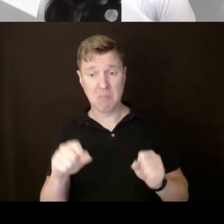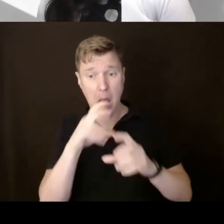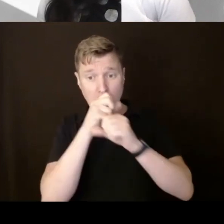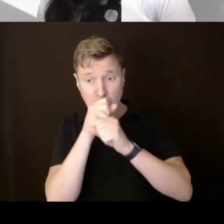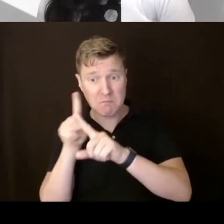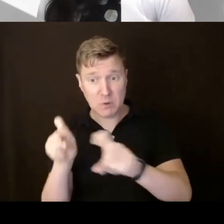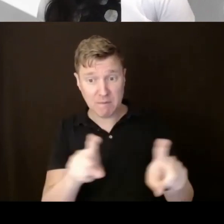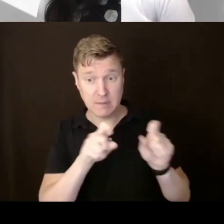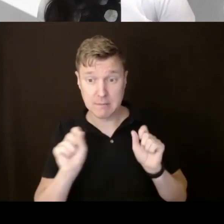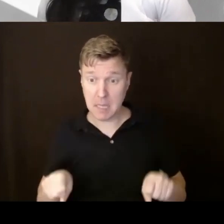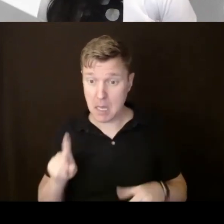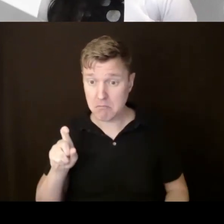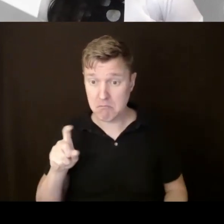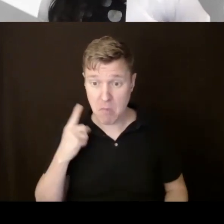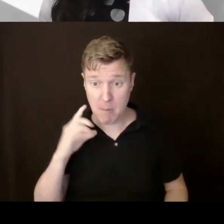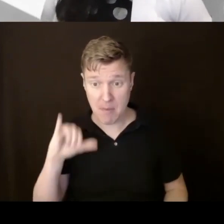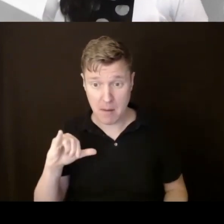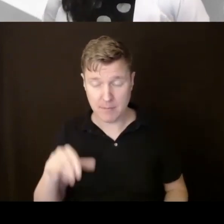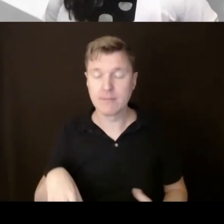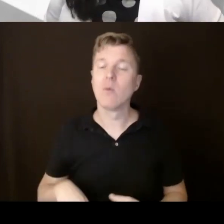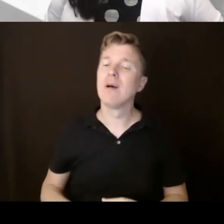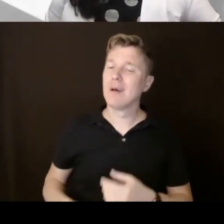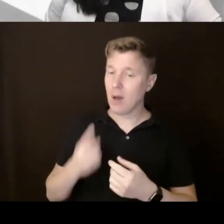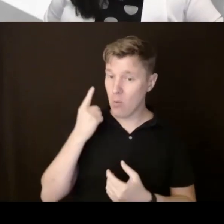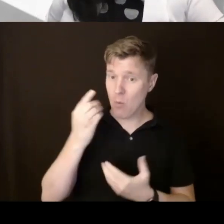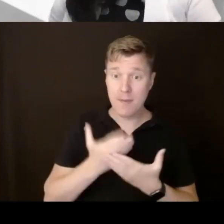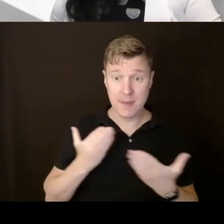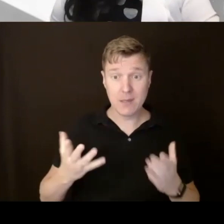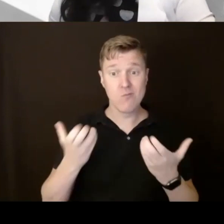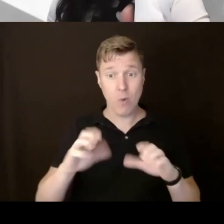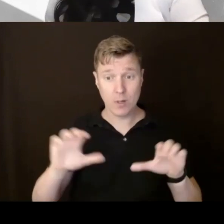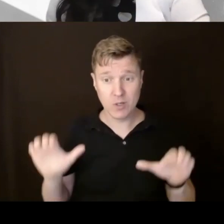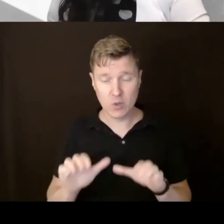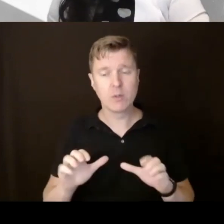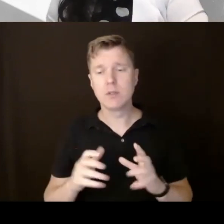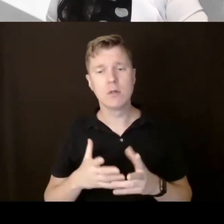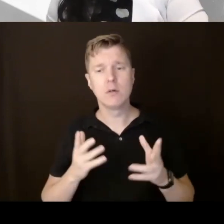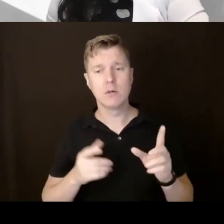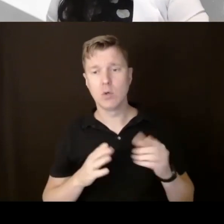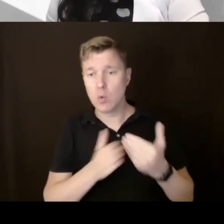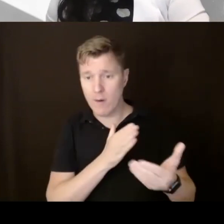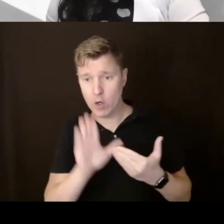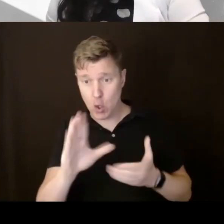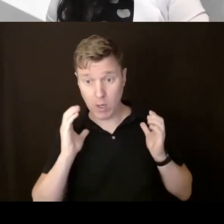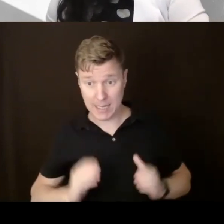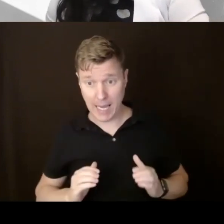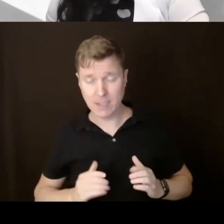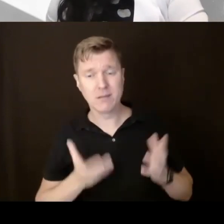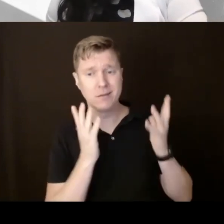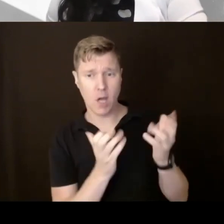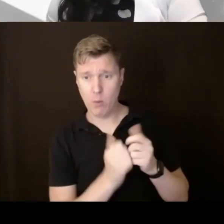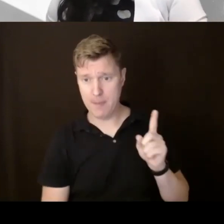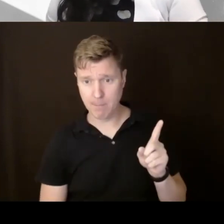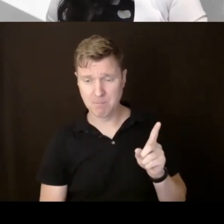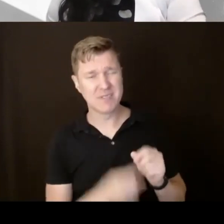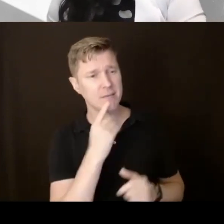I think that so one of the things that you want to do is talk to whoever your potential client is and say, you know, it's